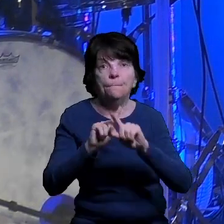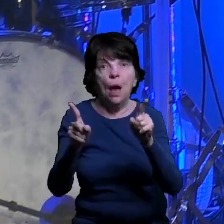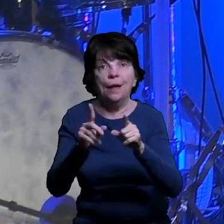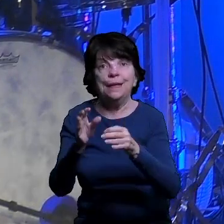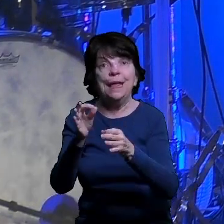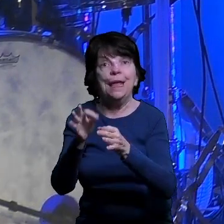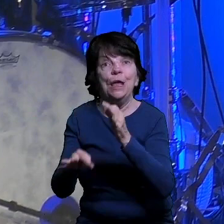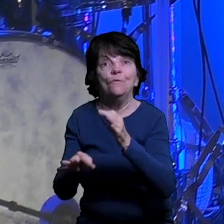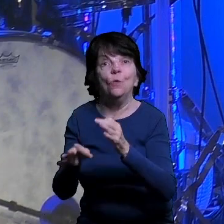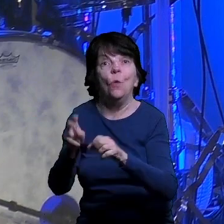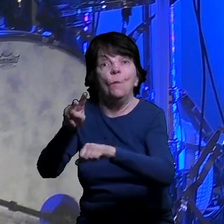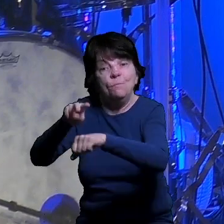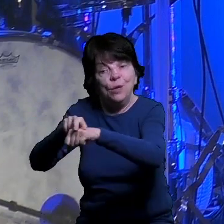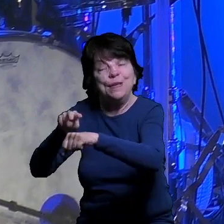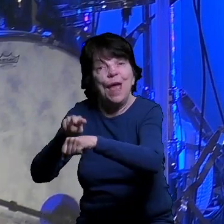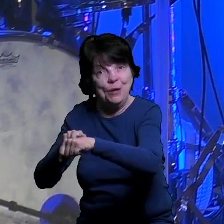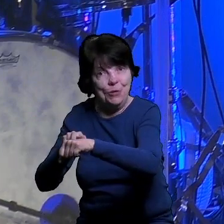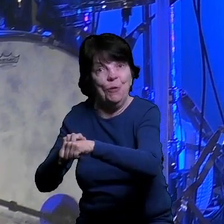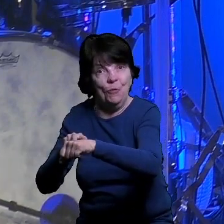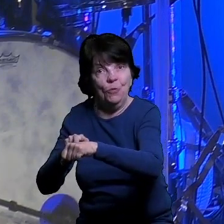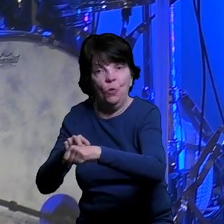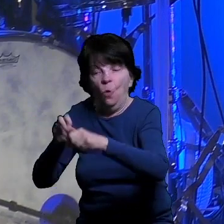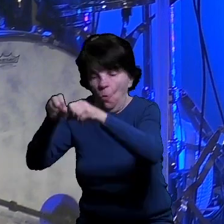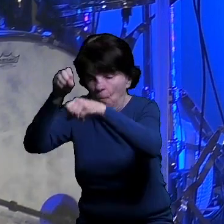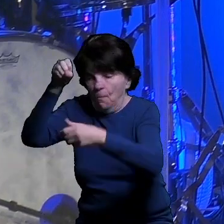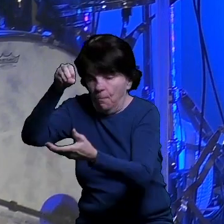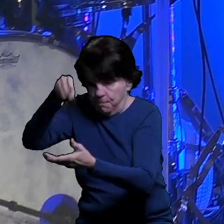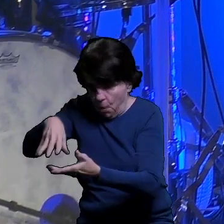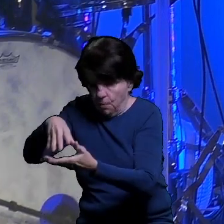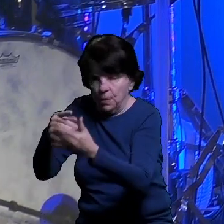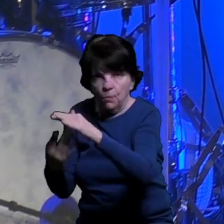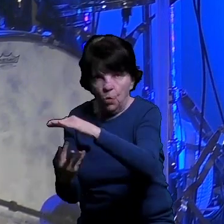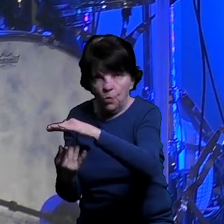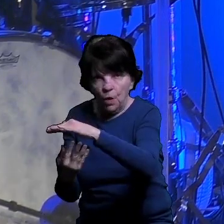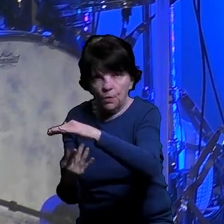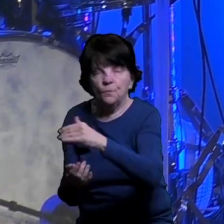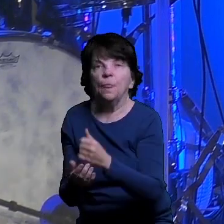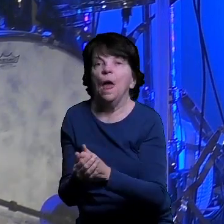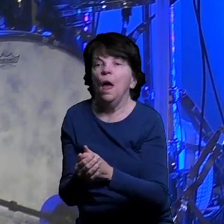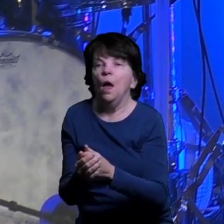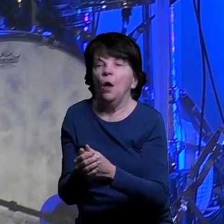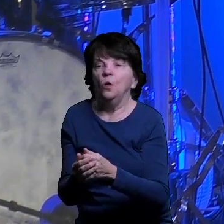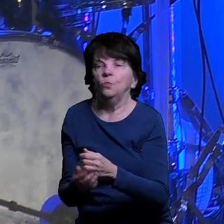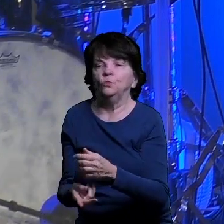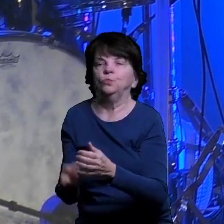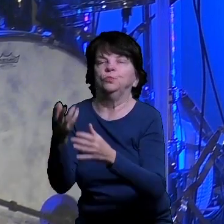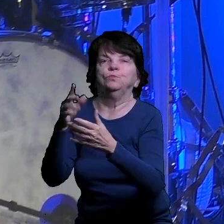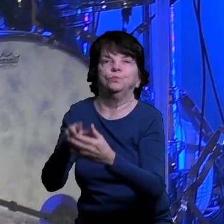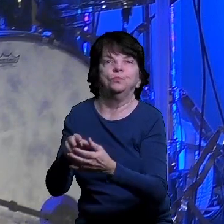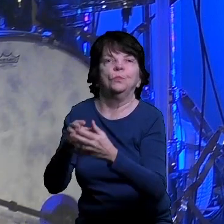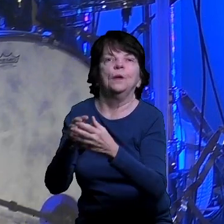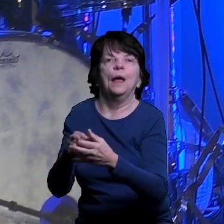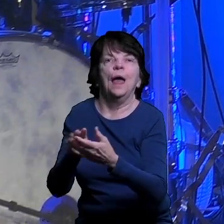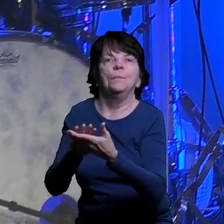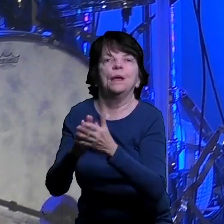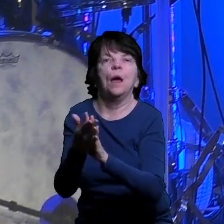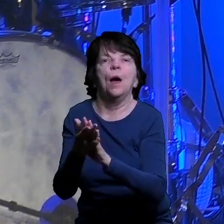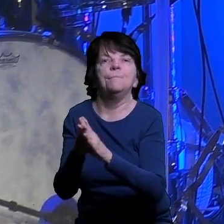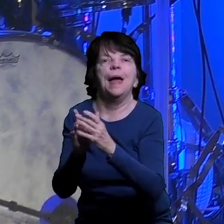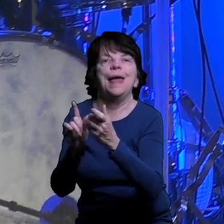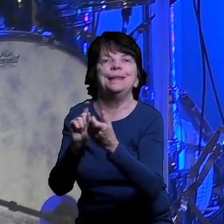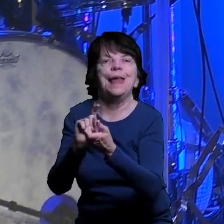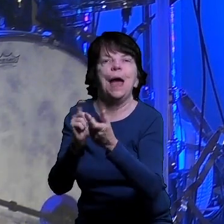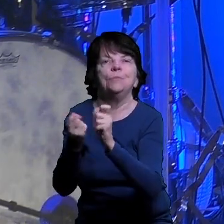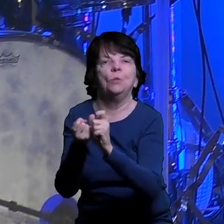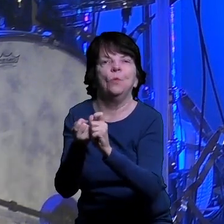potato, you will emerge soft and pliable and resilient and adaptable. Do your